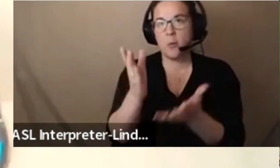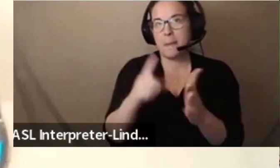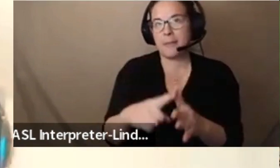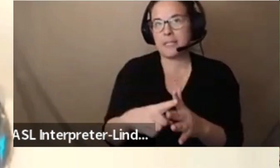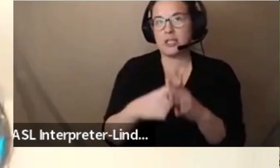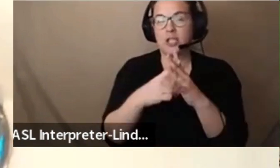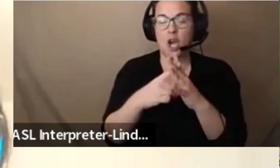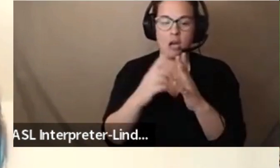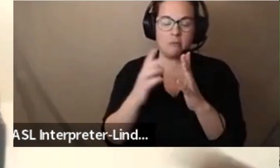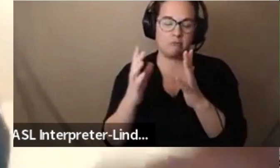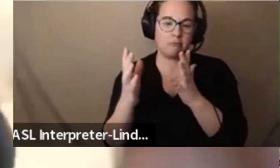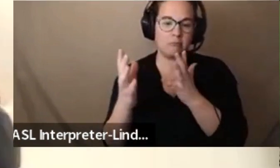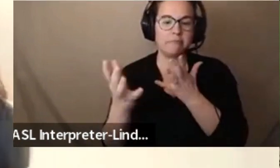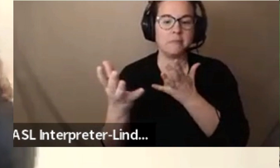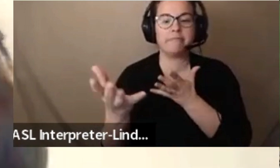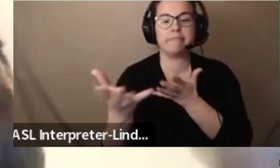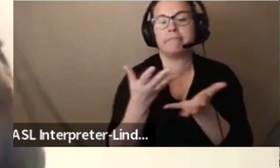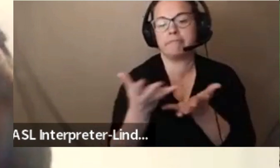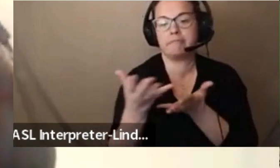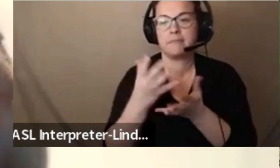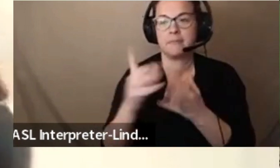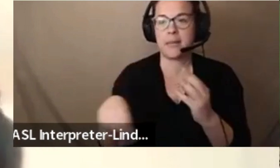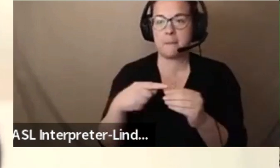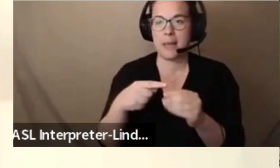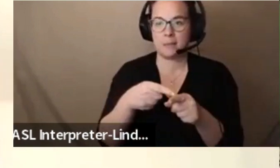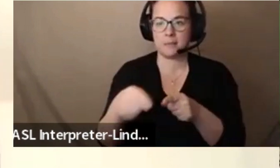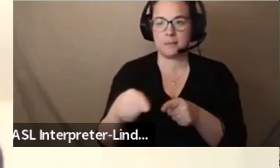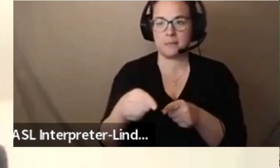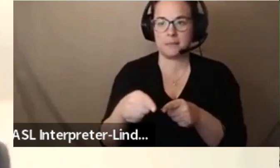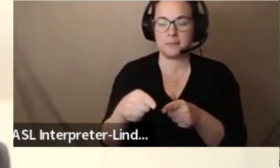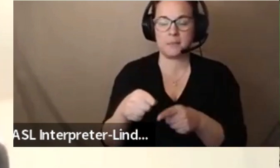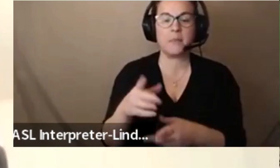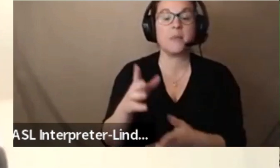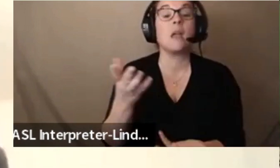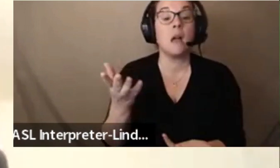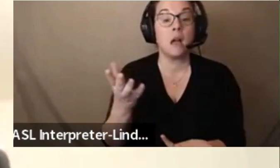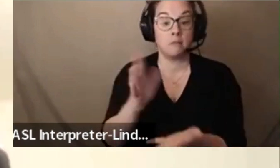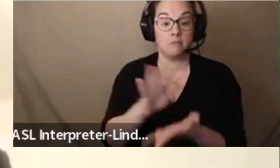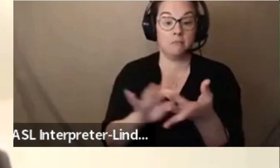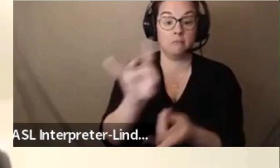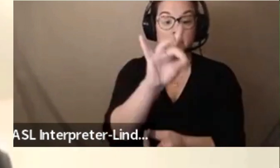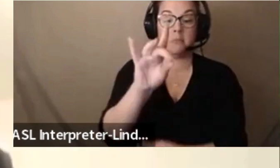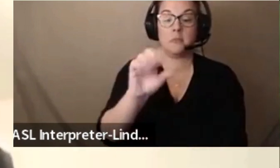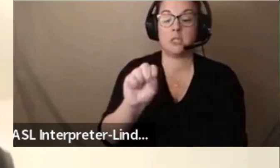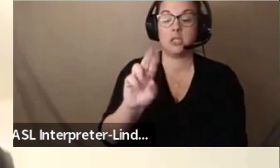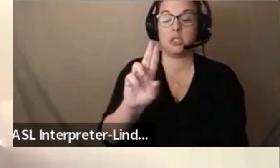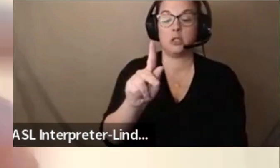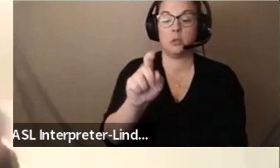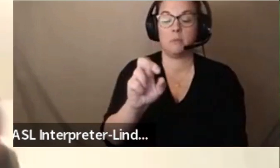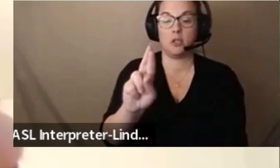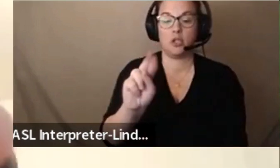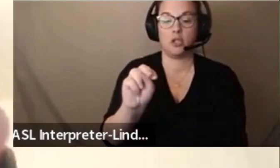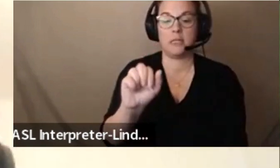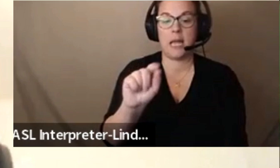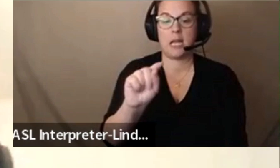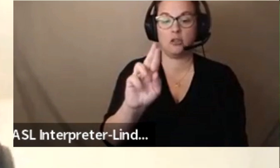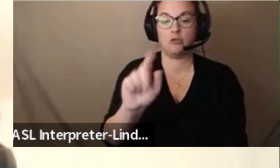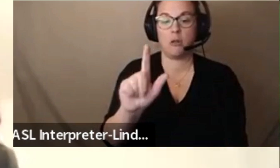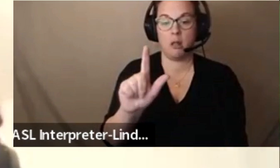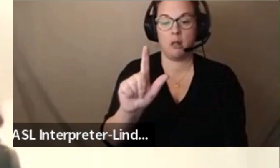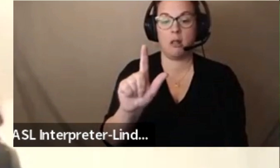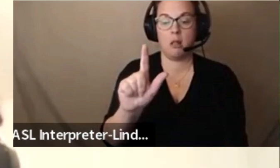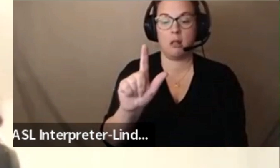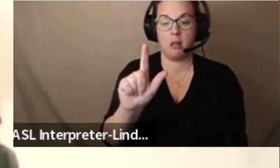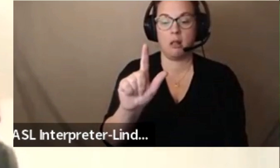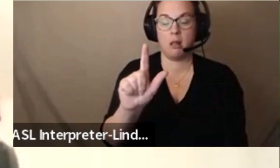ask / start conversation, whatever, about specifically the supernatural in